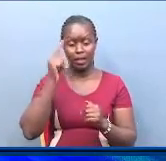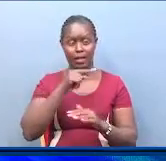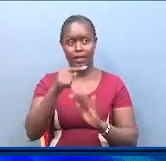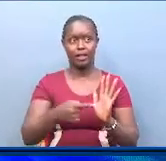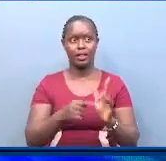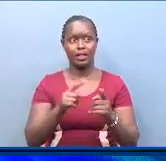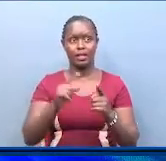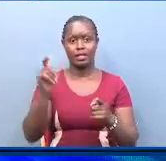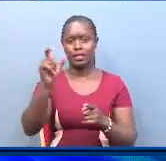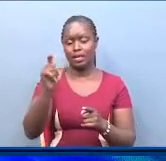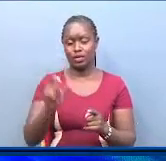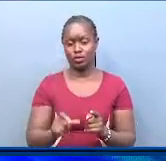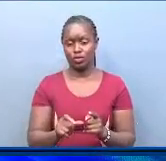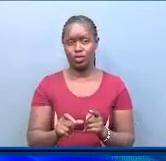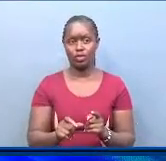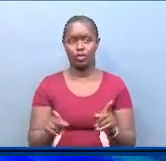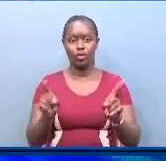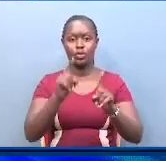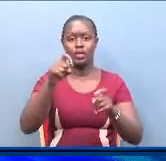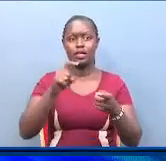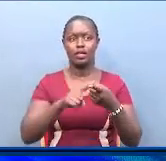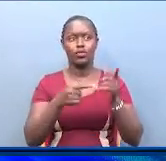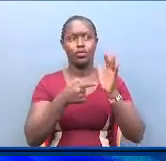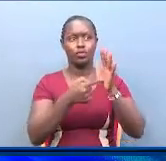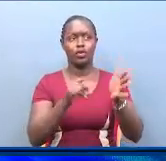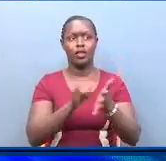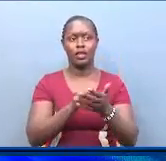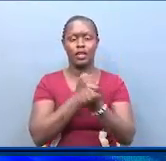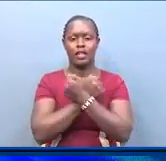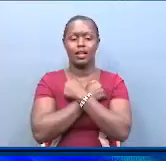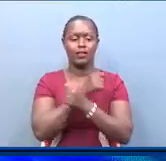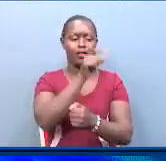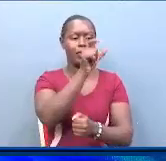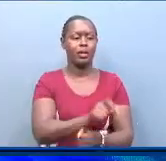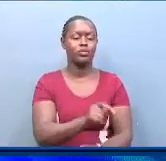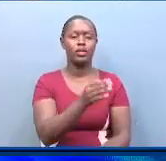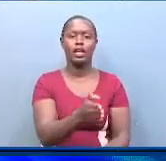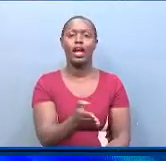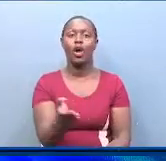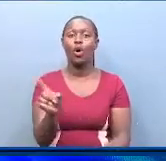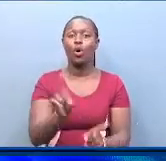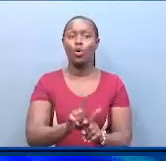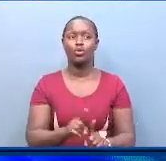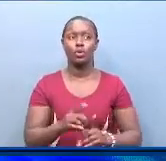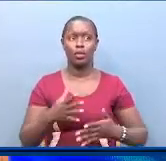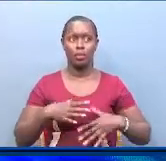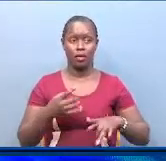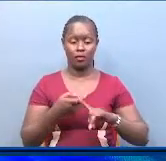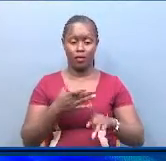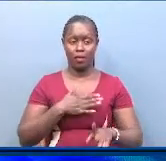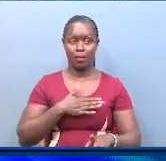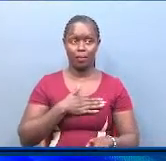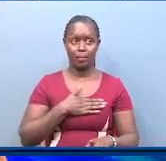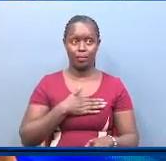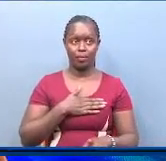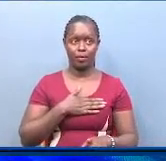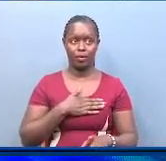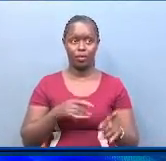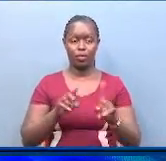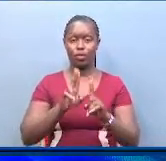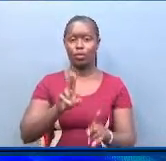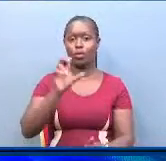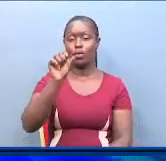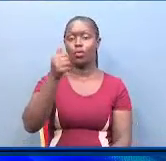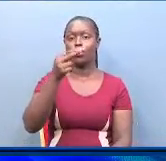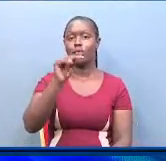these regions, if they want to show that they love this candidate, even the people where I come from, in Uasin Gishu,